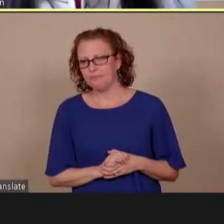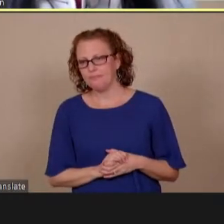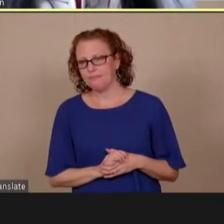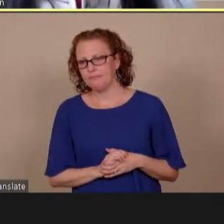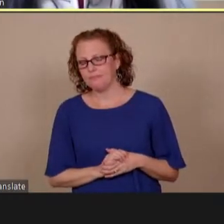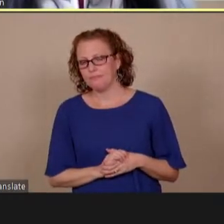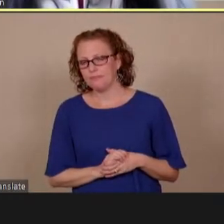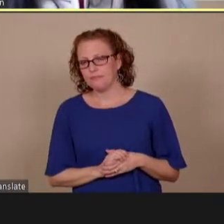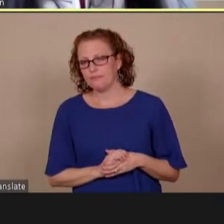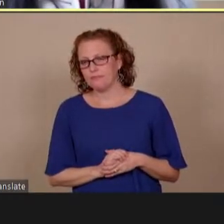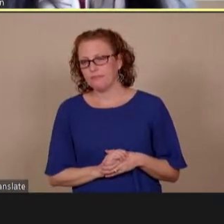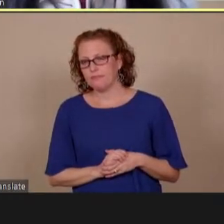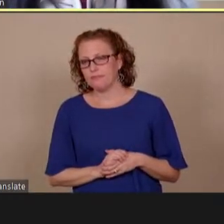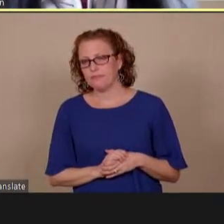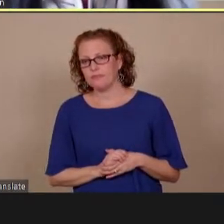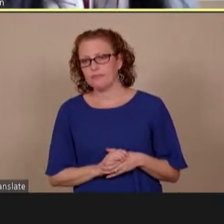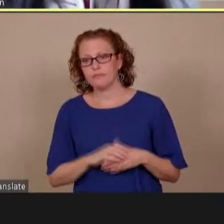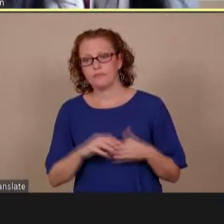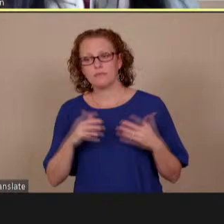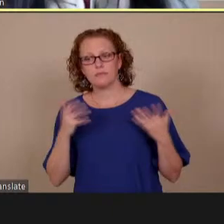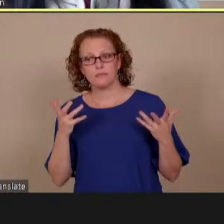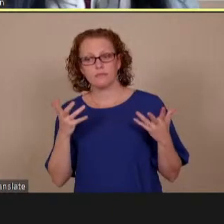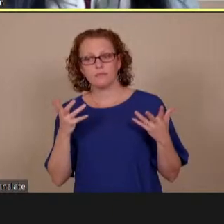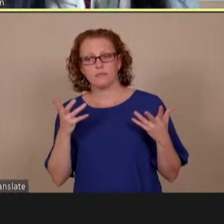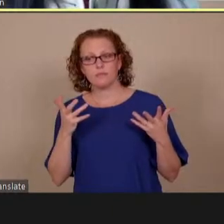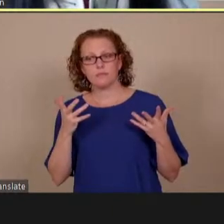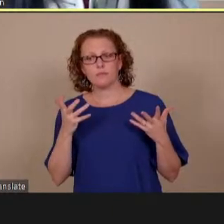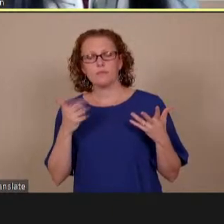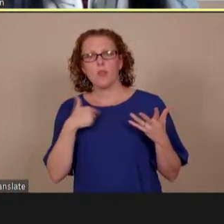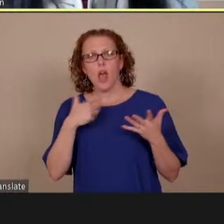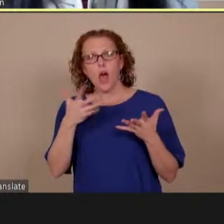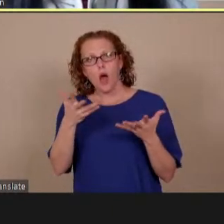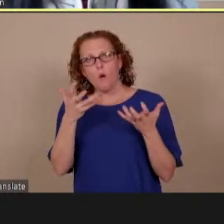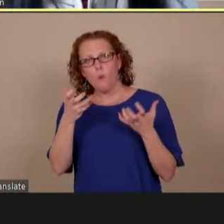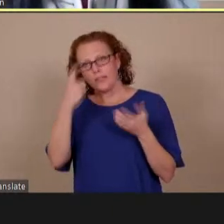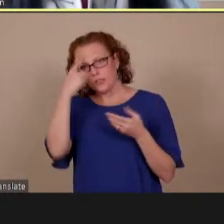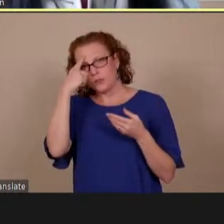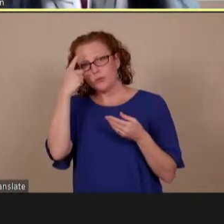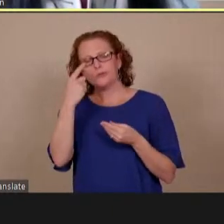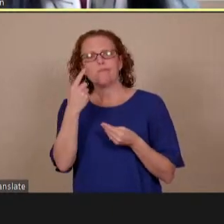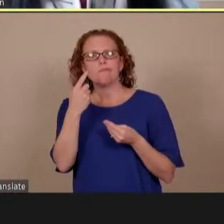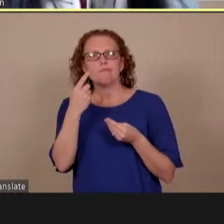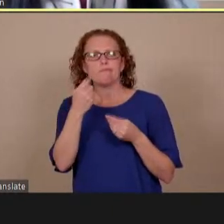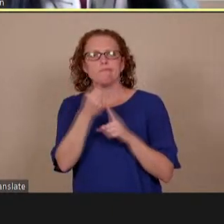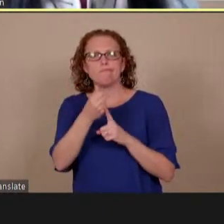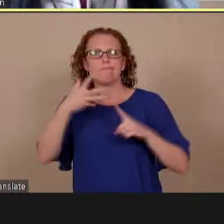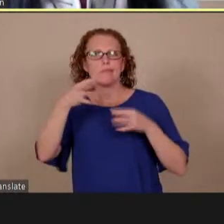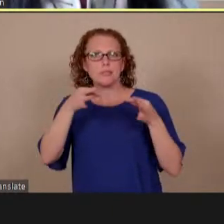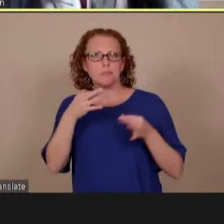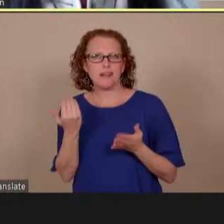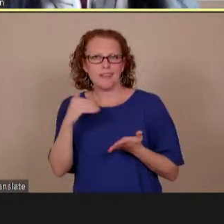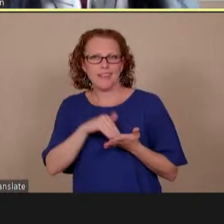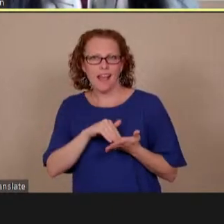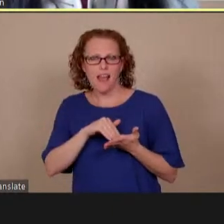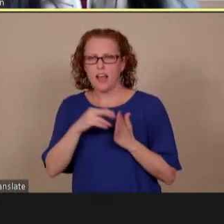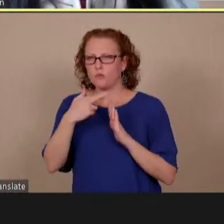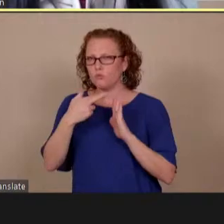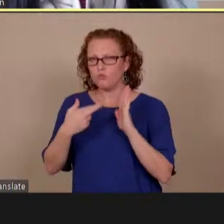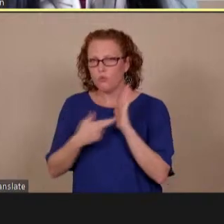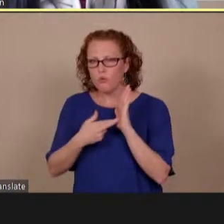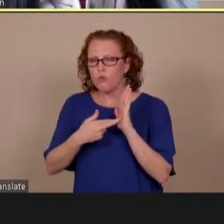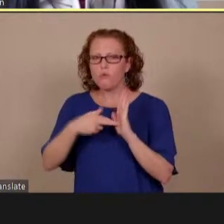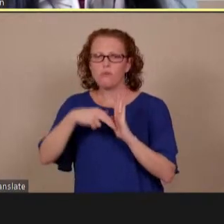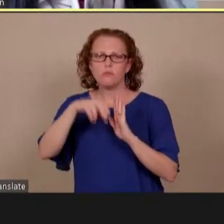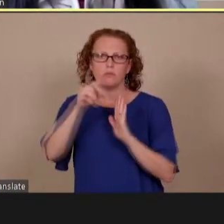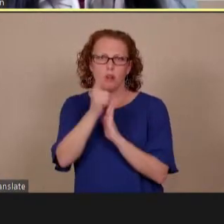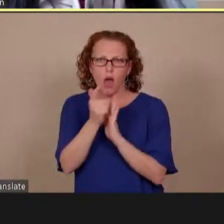And just as a quick refresher, I wanted to explain the rules when we are redrawing the district maps and how federal law, state law,